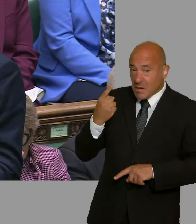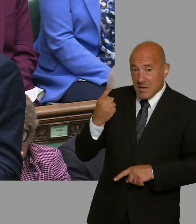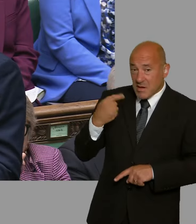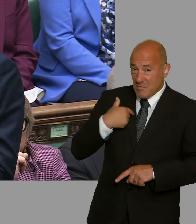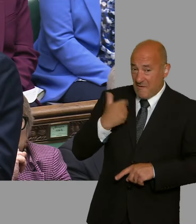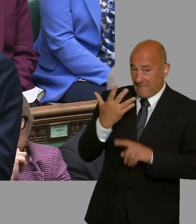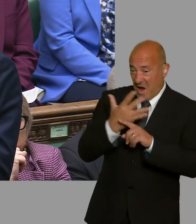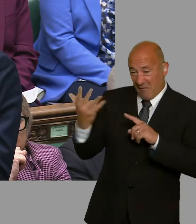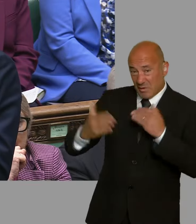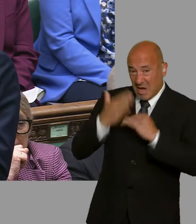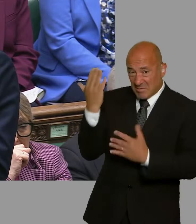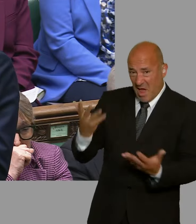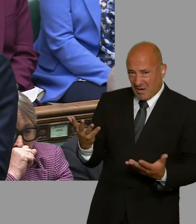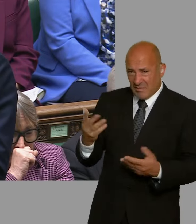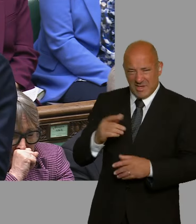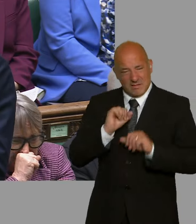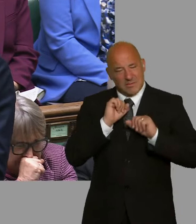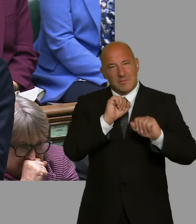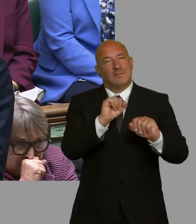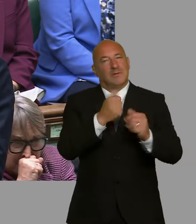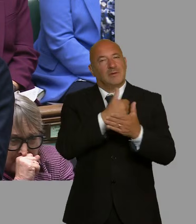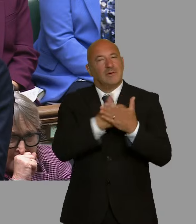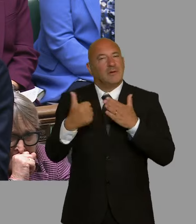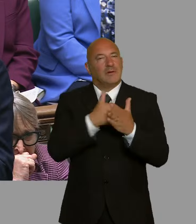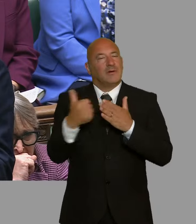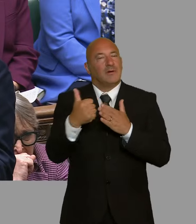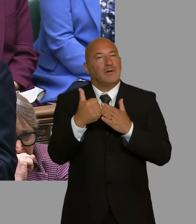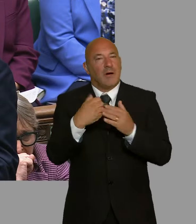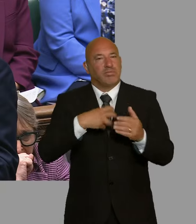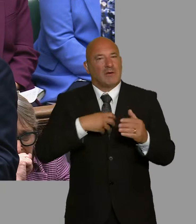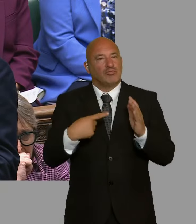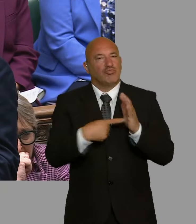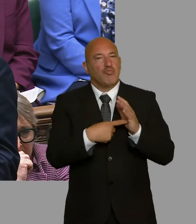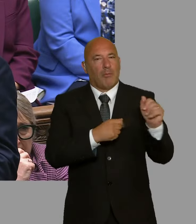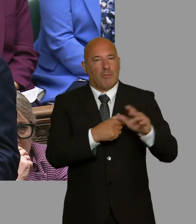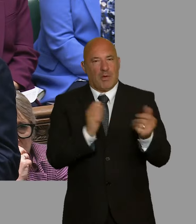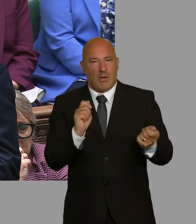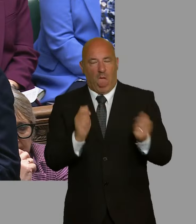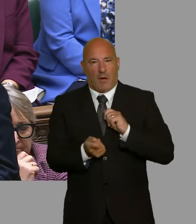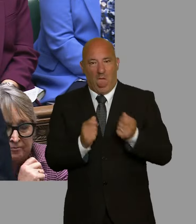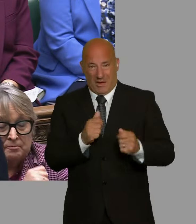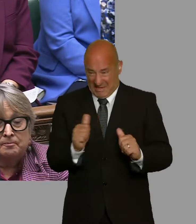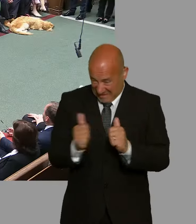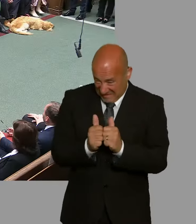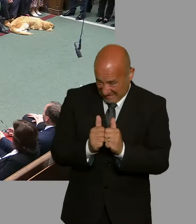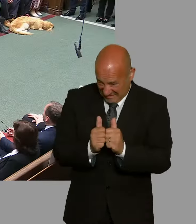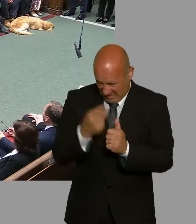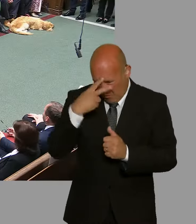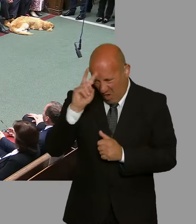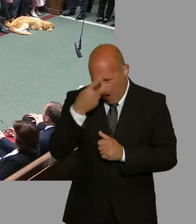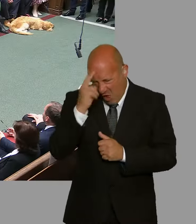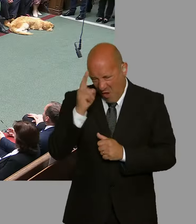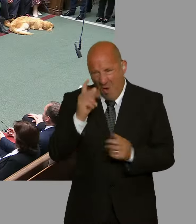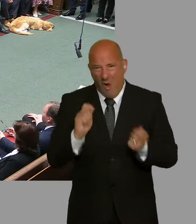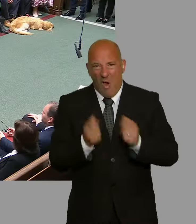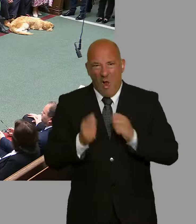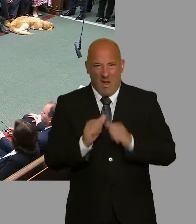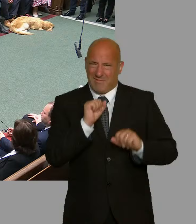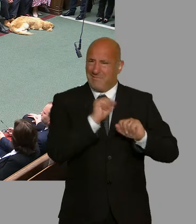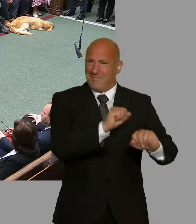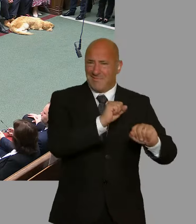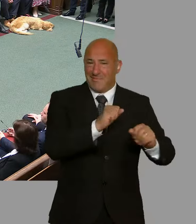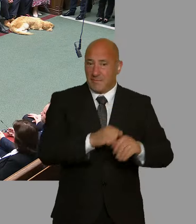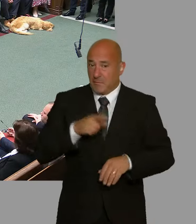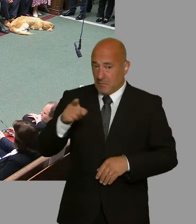UK around, short of bunging a few £100 million into his Trump coin? Prime Minister.